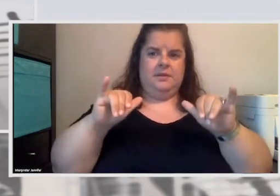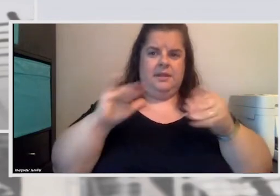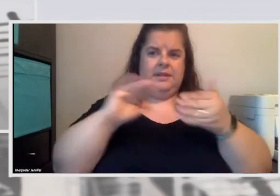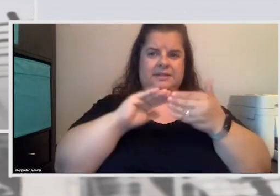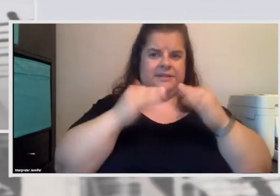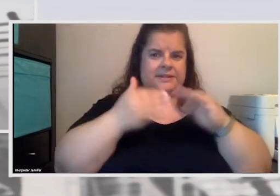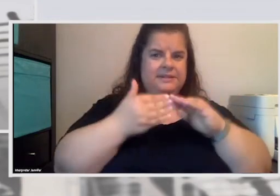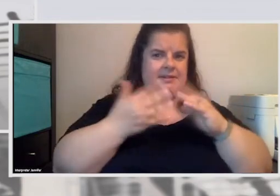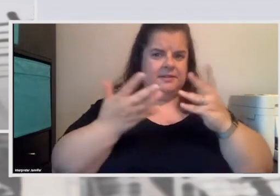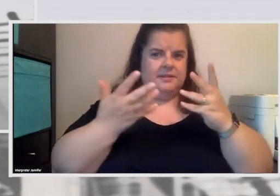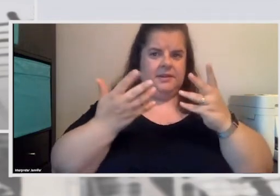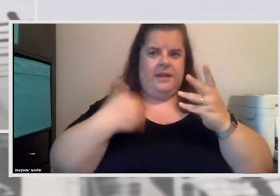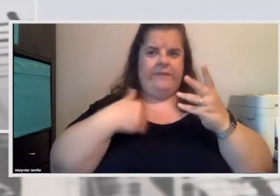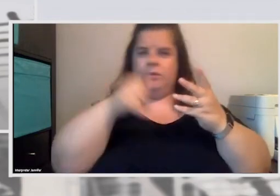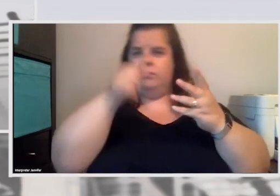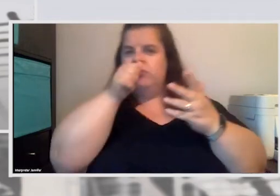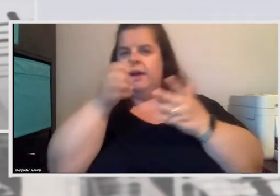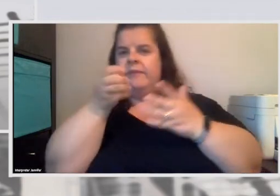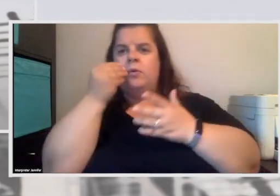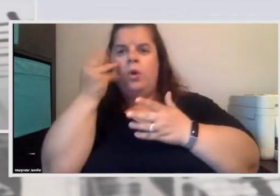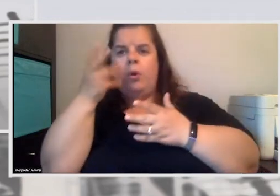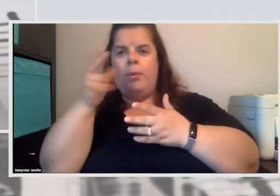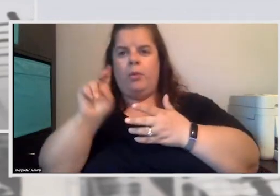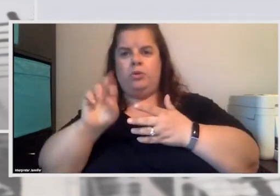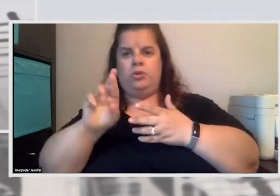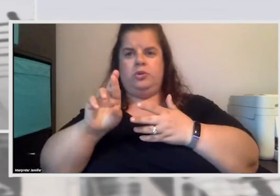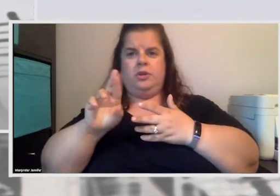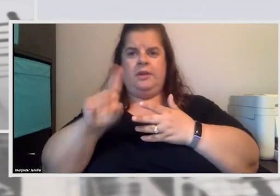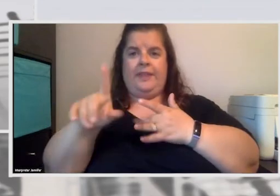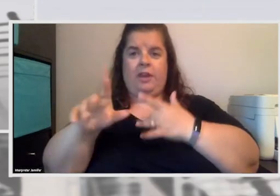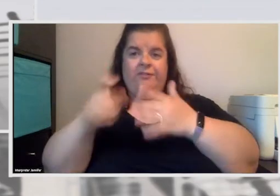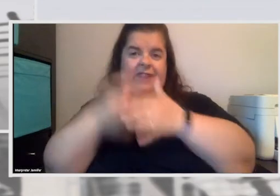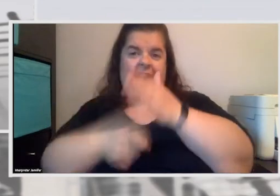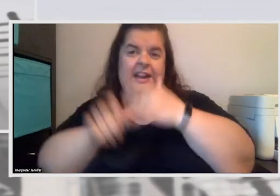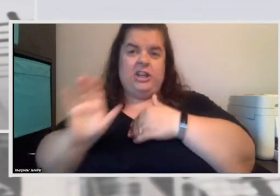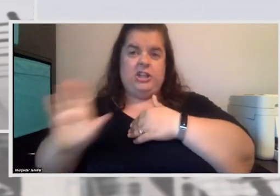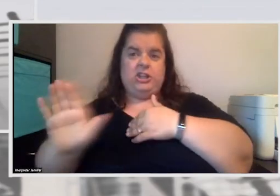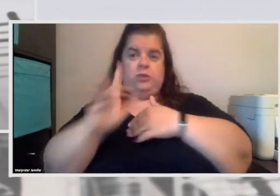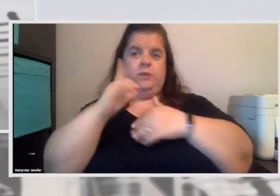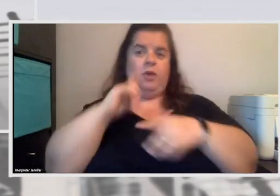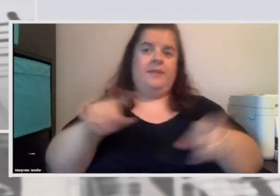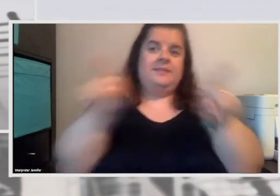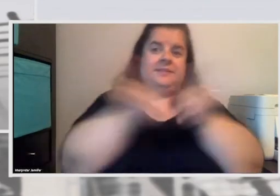homeowners for the same conditions that their properties in. Thank you.